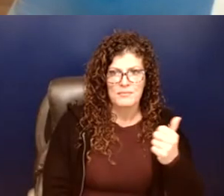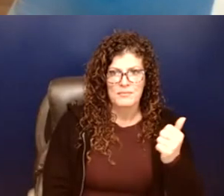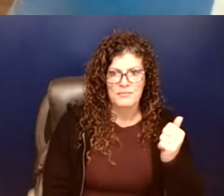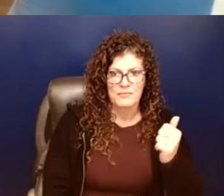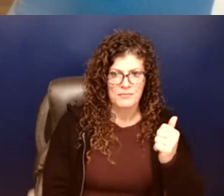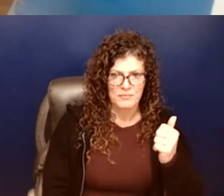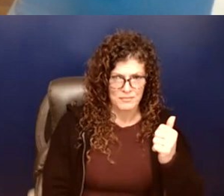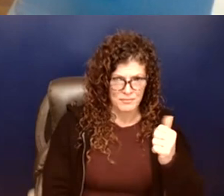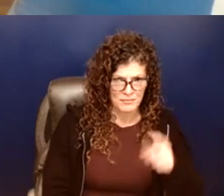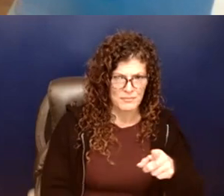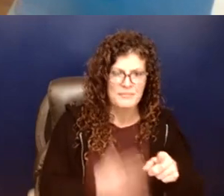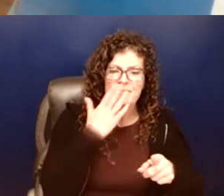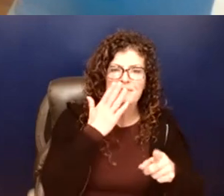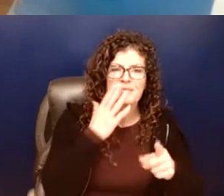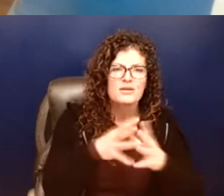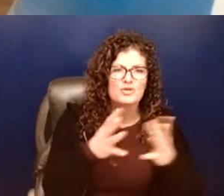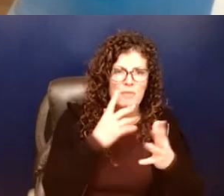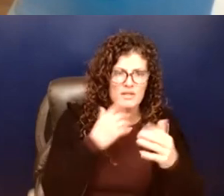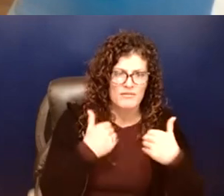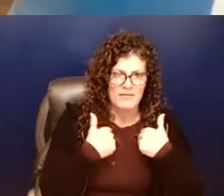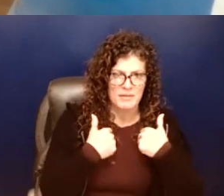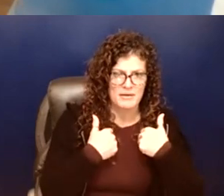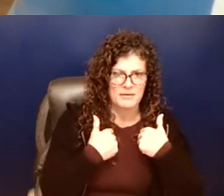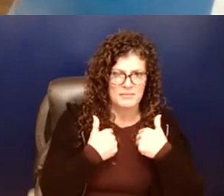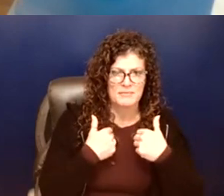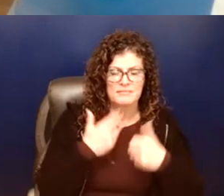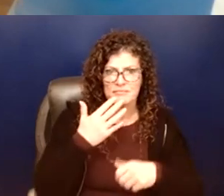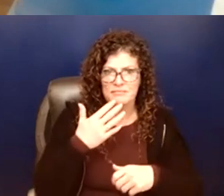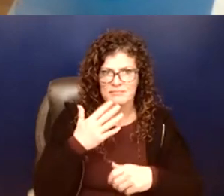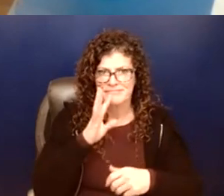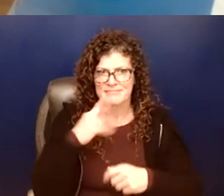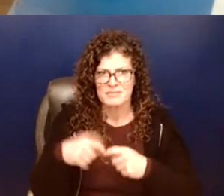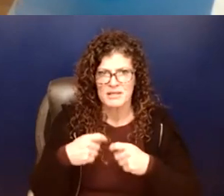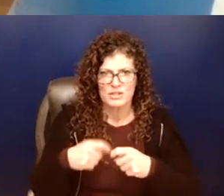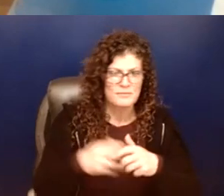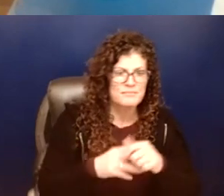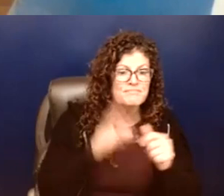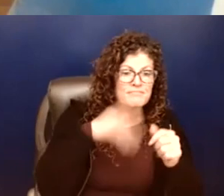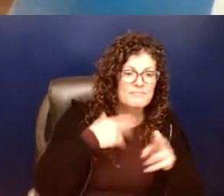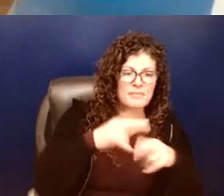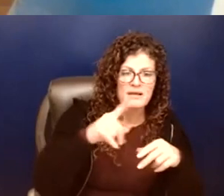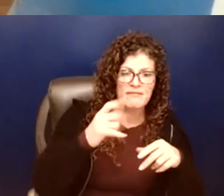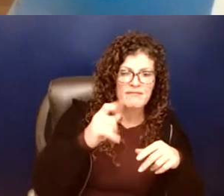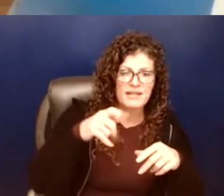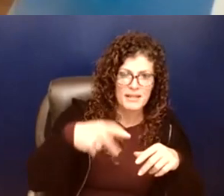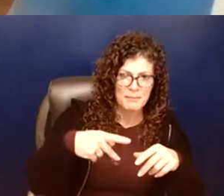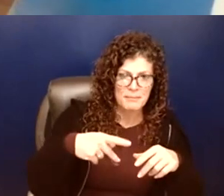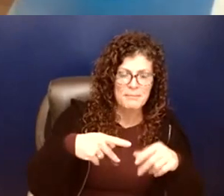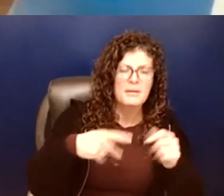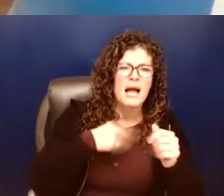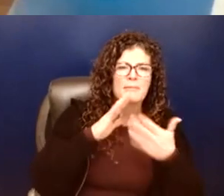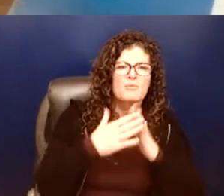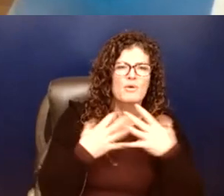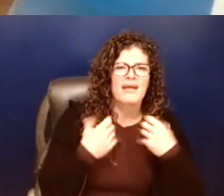Yes, thank you so much for having me. Muchas gracias por tenerme aquí. My name is Philip Lederer. I am a community health